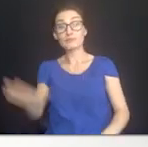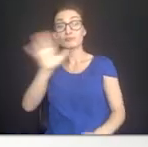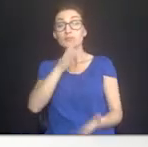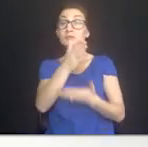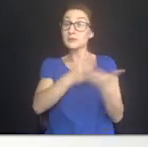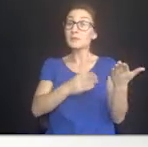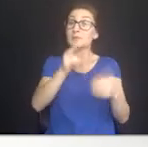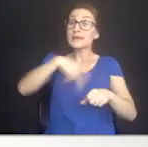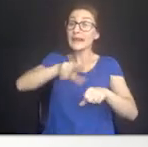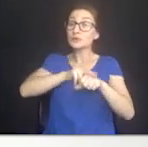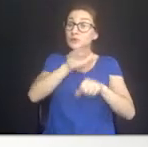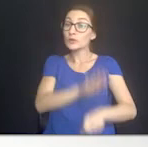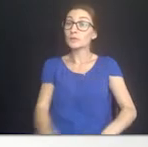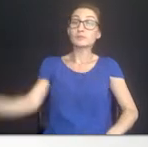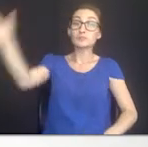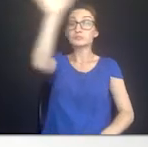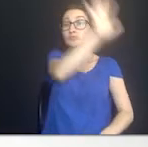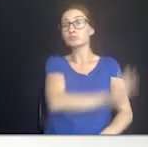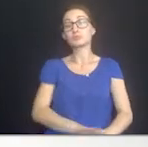or national.